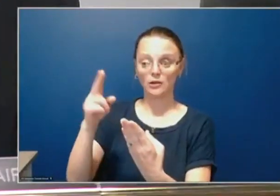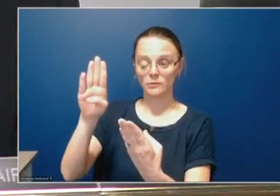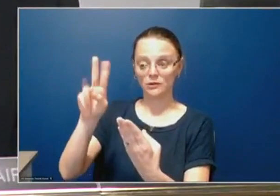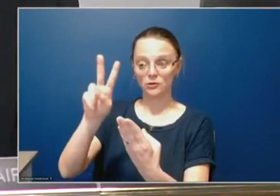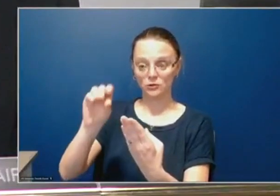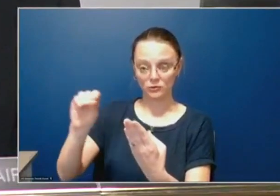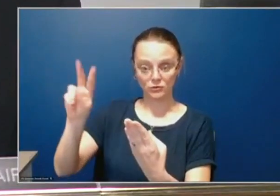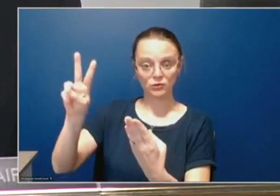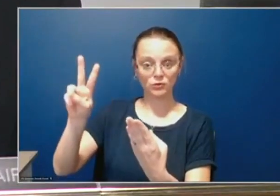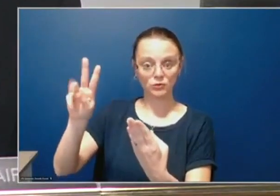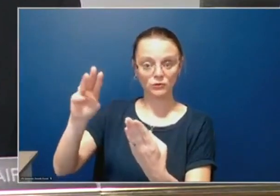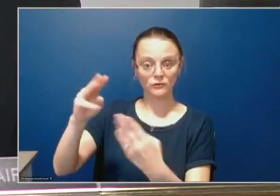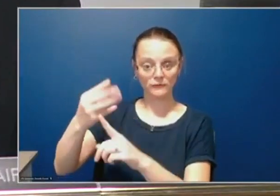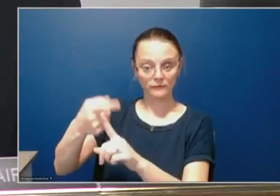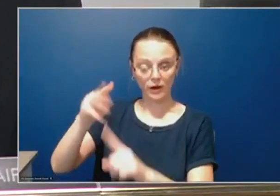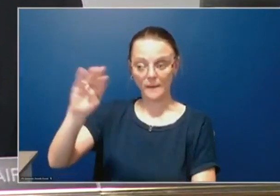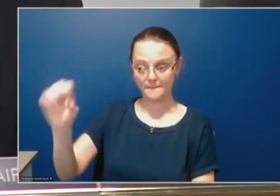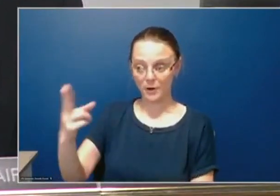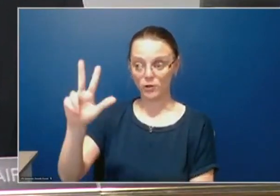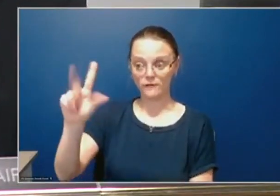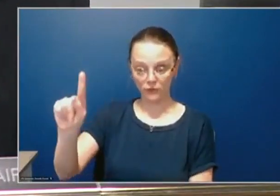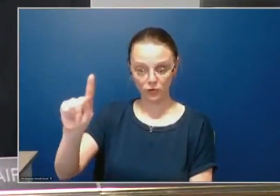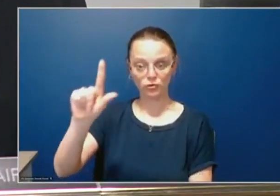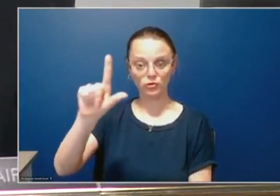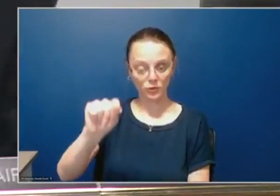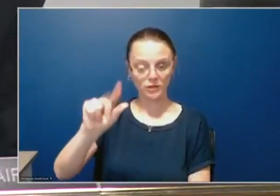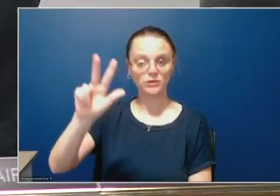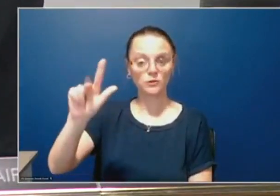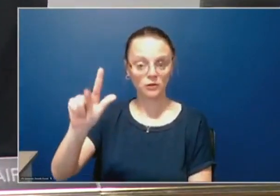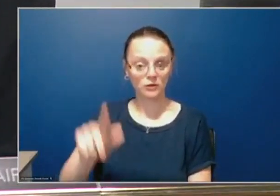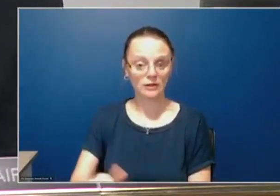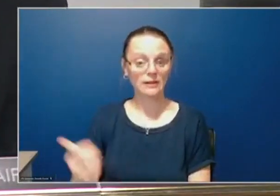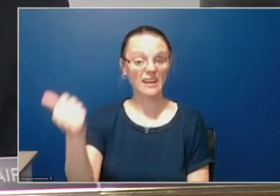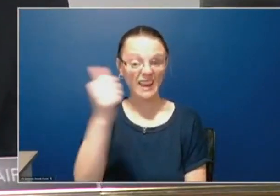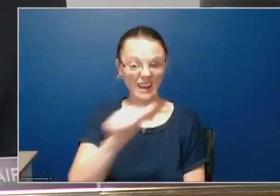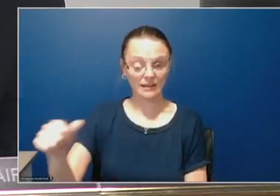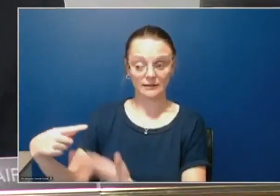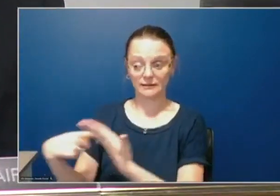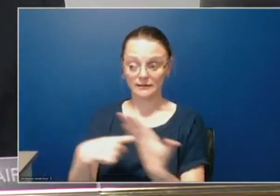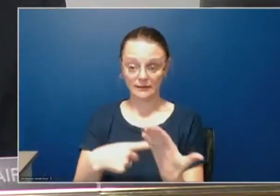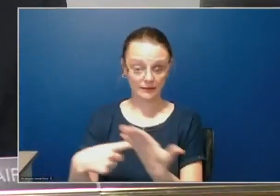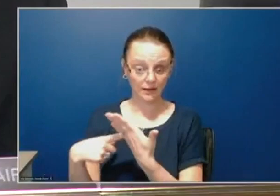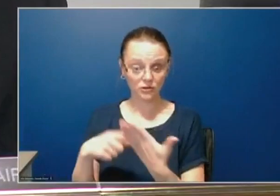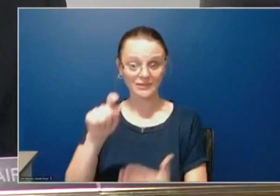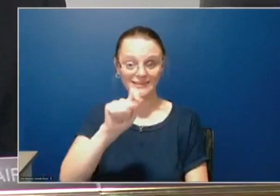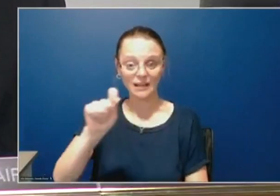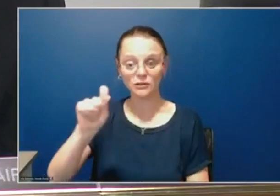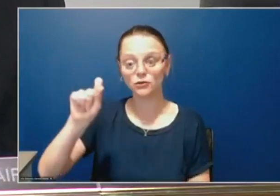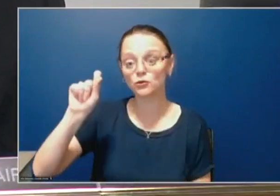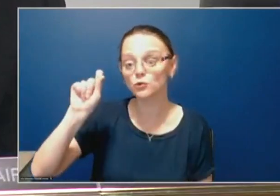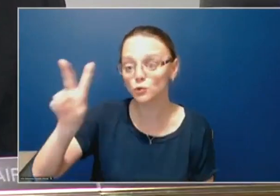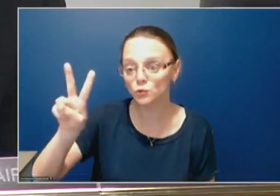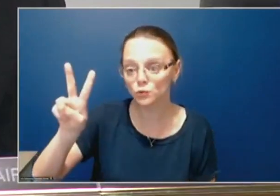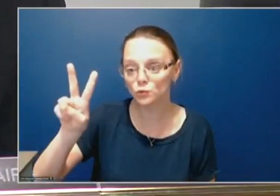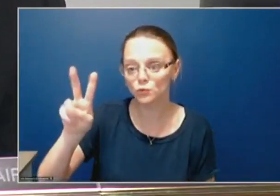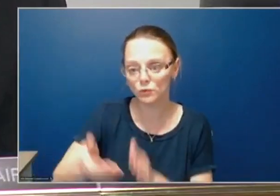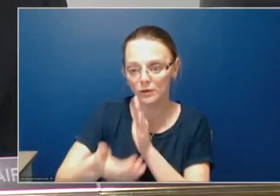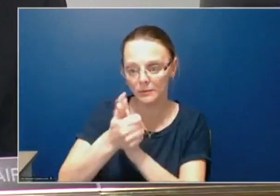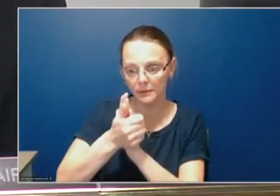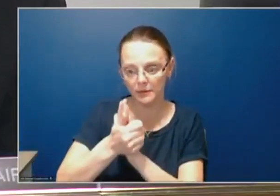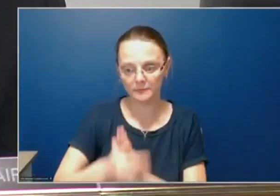dated March 31st, 2023. Is there any discussion on the -2 amendment?